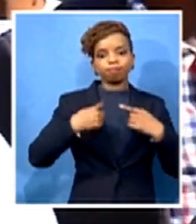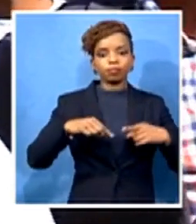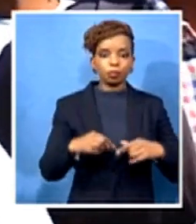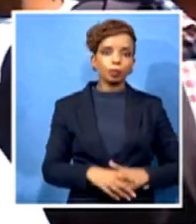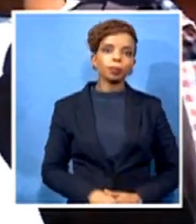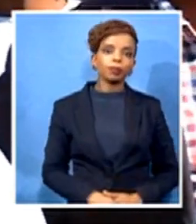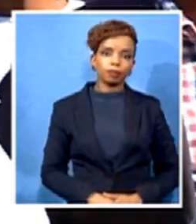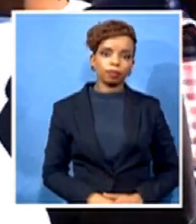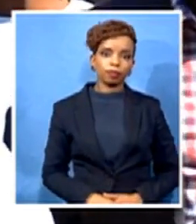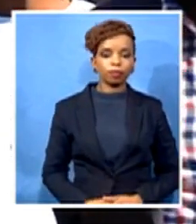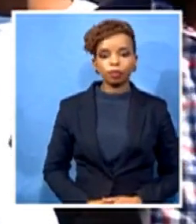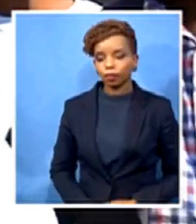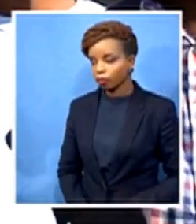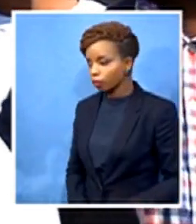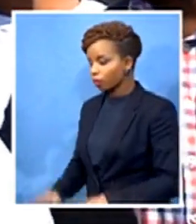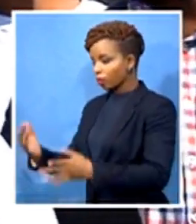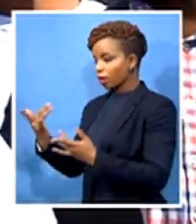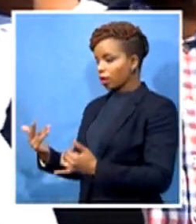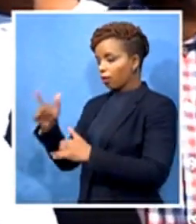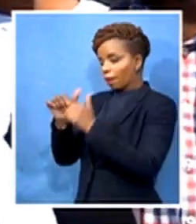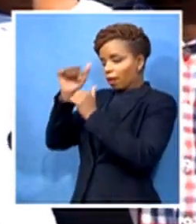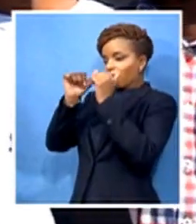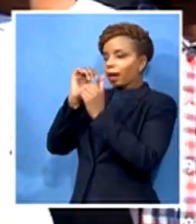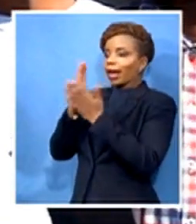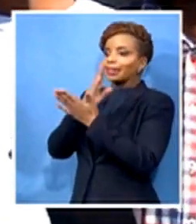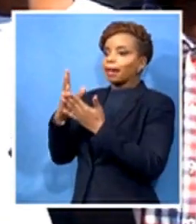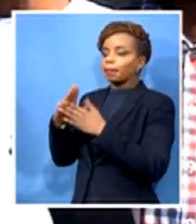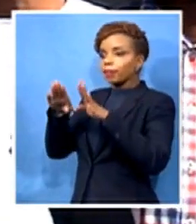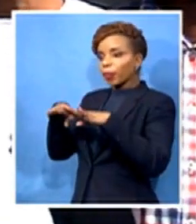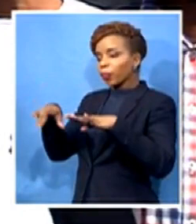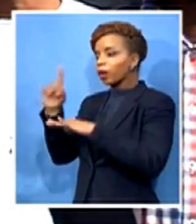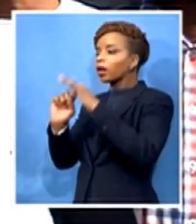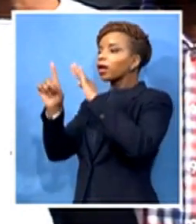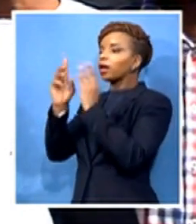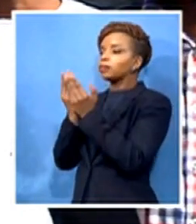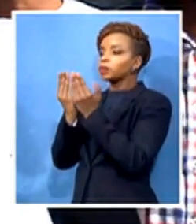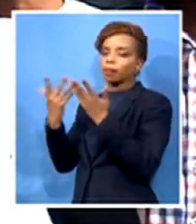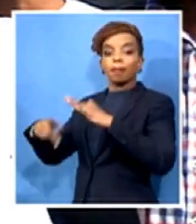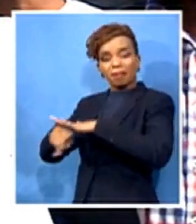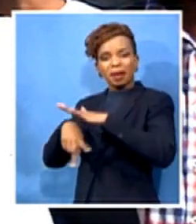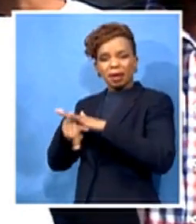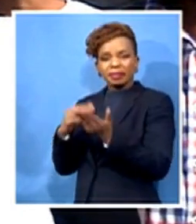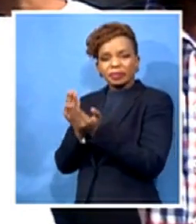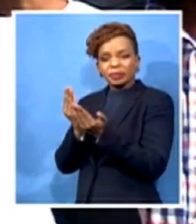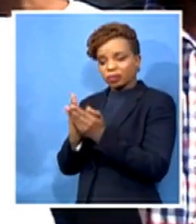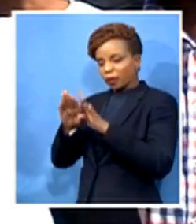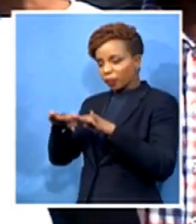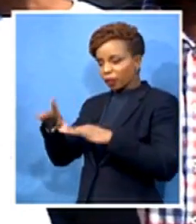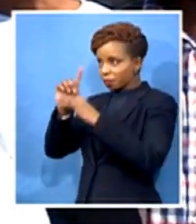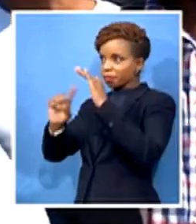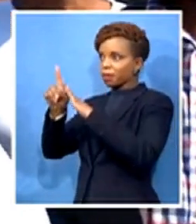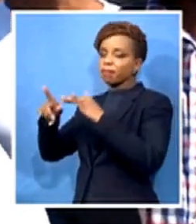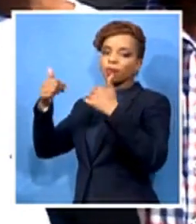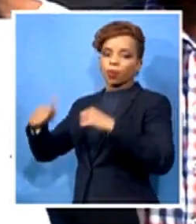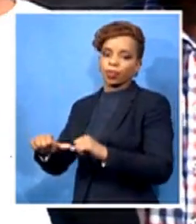haven't been at school, and I mean even primary school children as well as some of the high school grades haven't been in school since March. In terms of catch